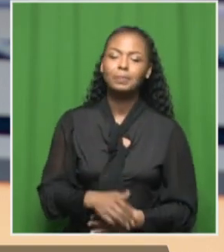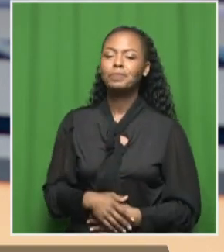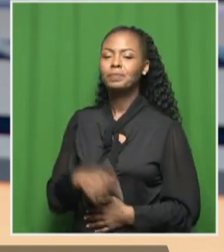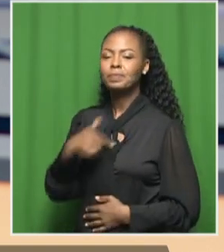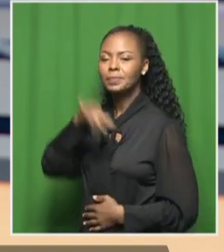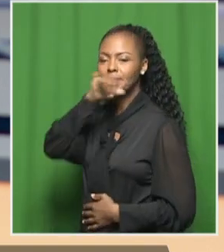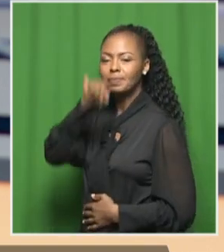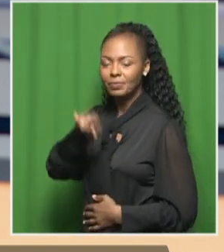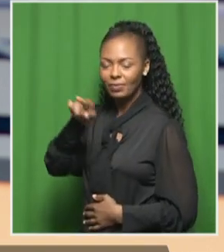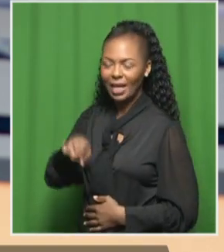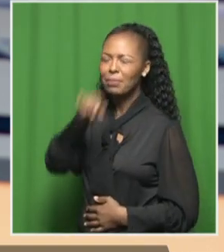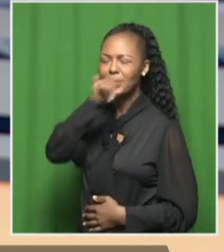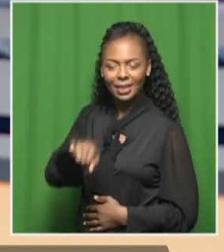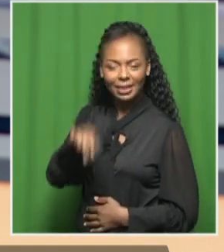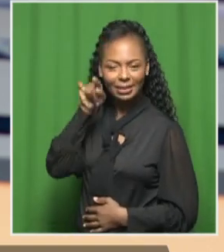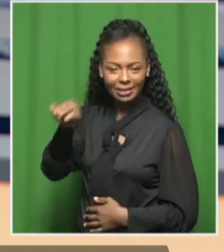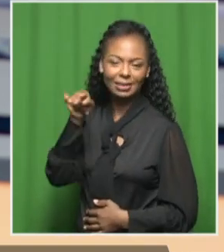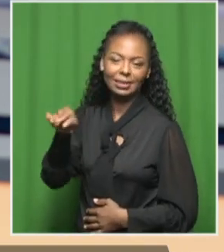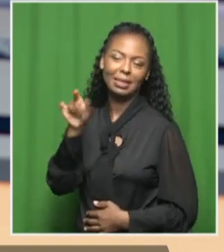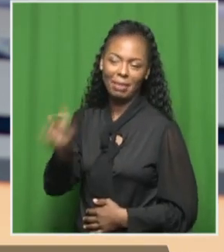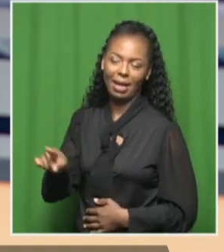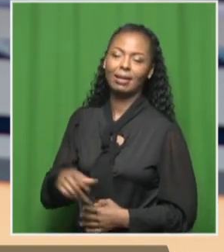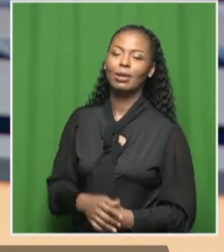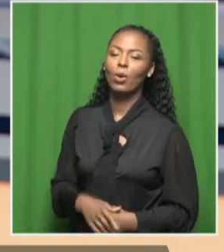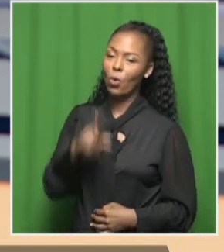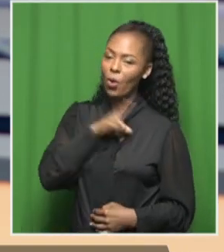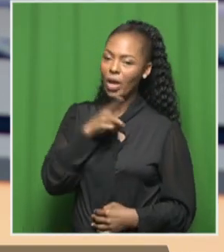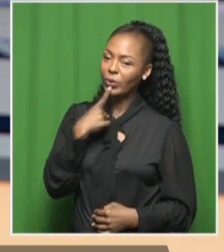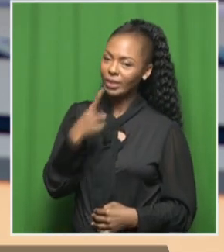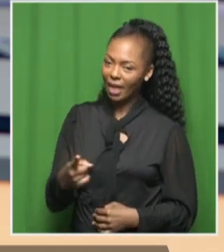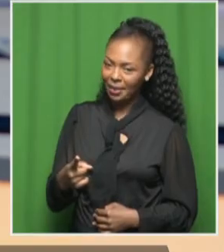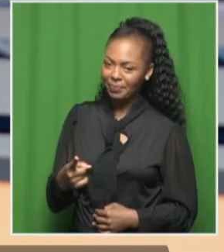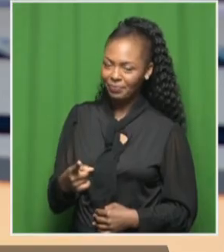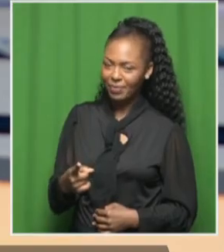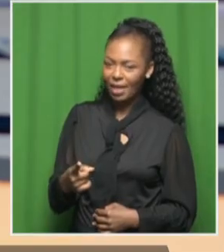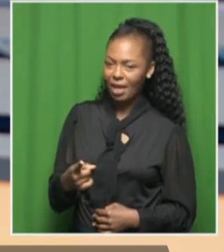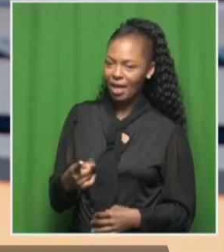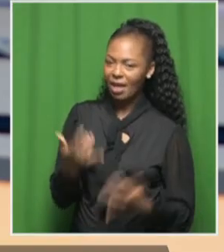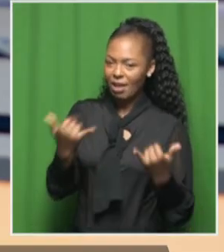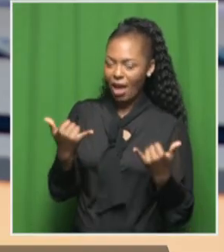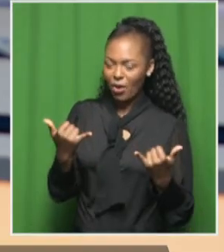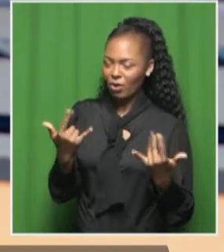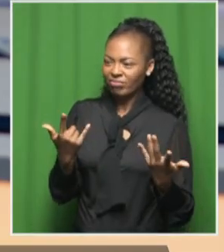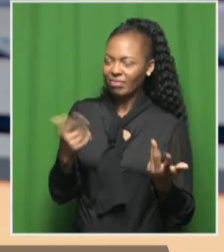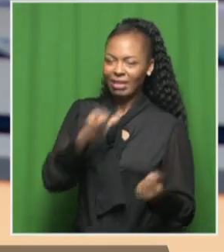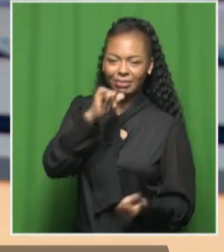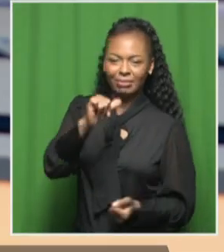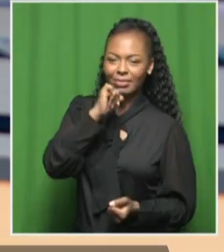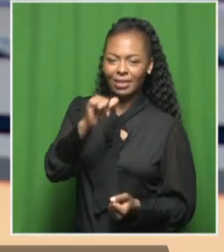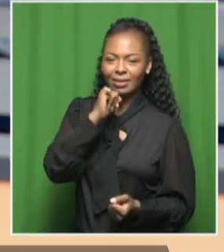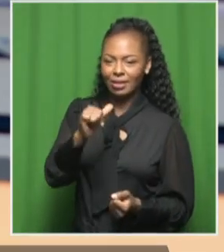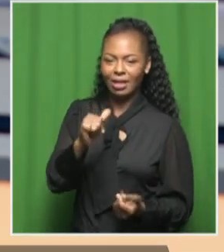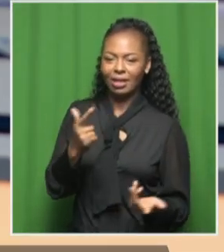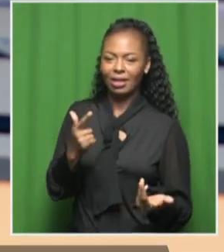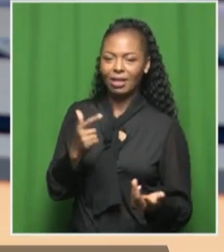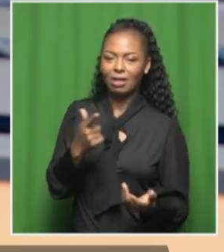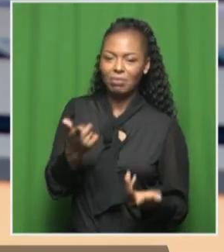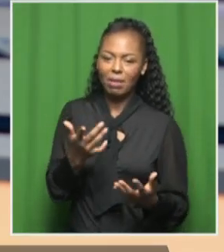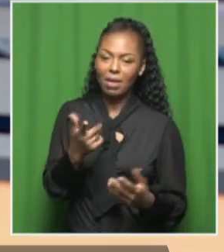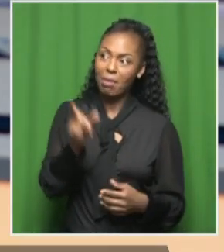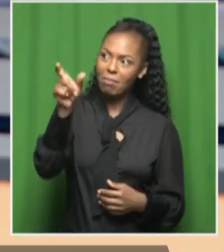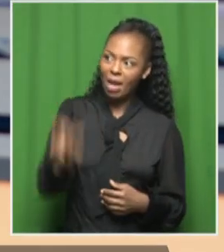about you, because as you say, you don't mind, you know, playing in the background, because I